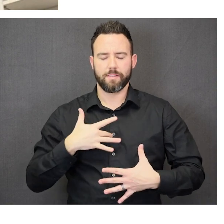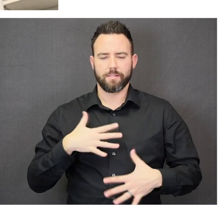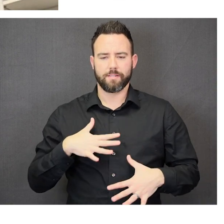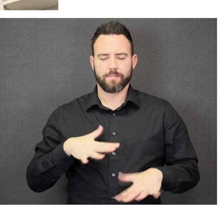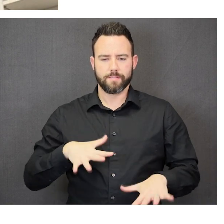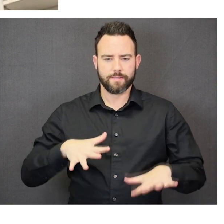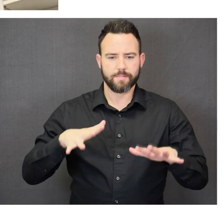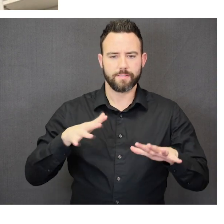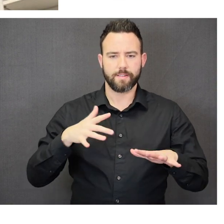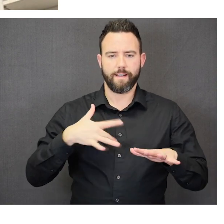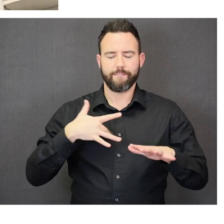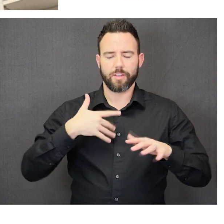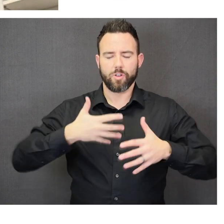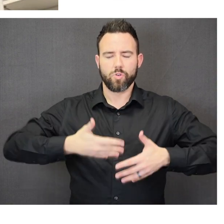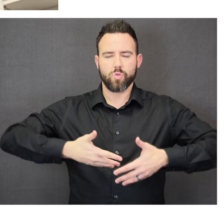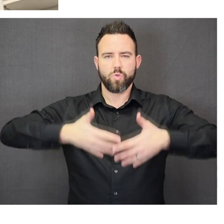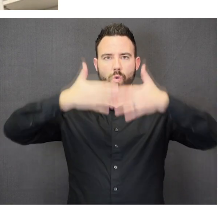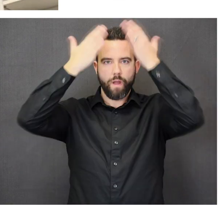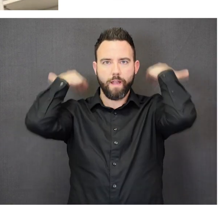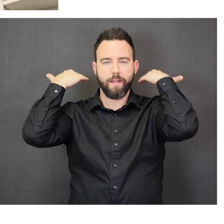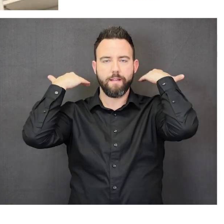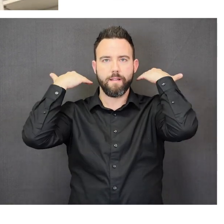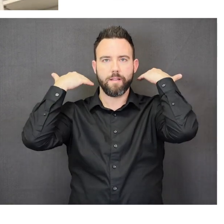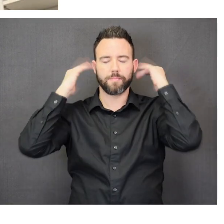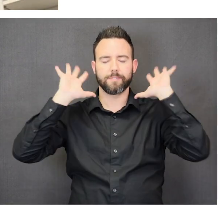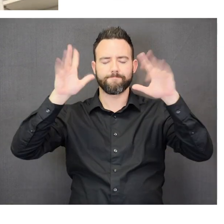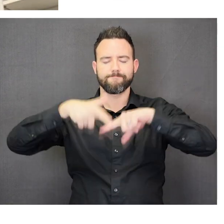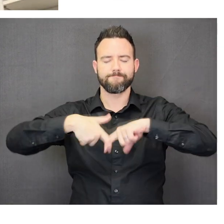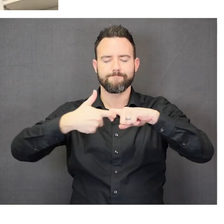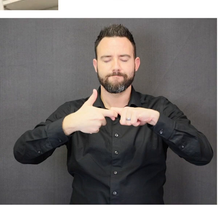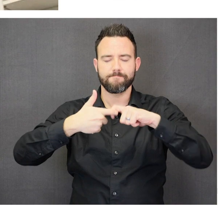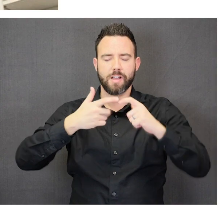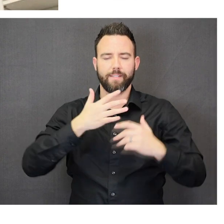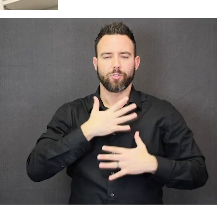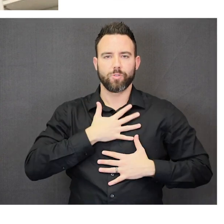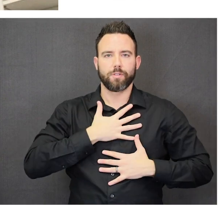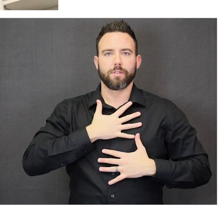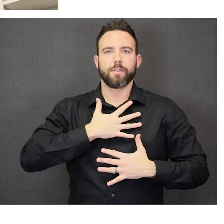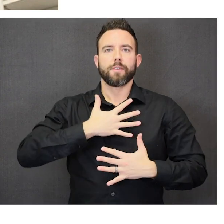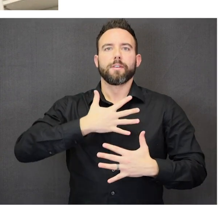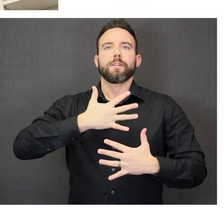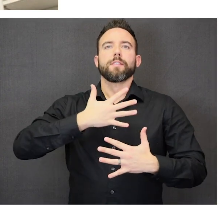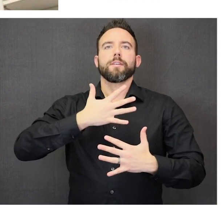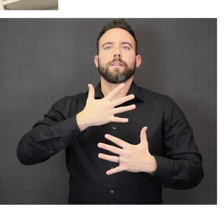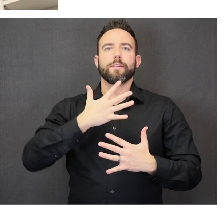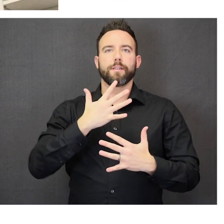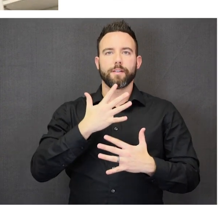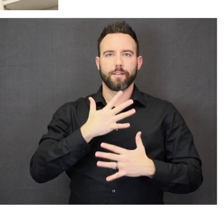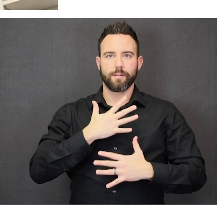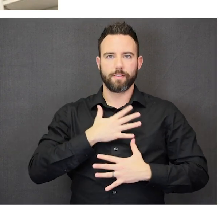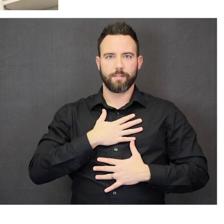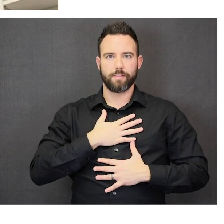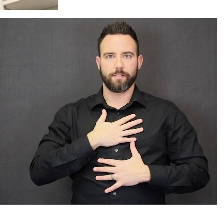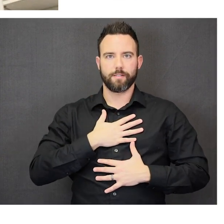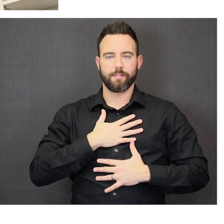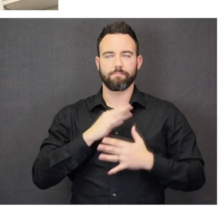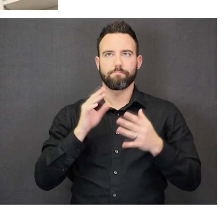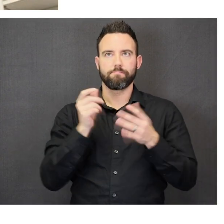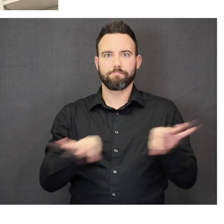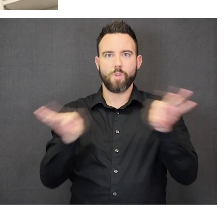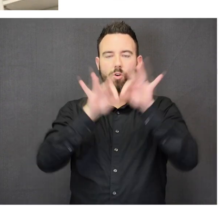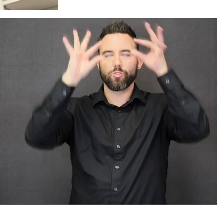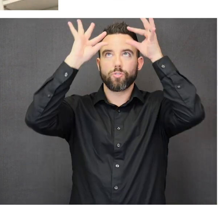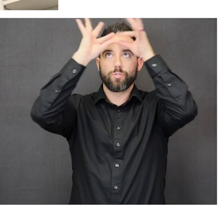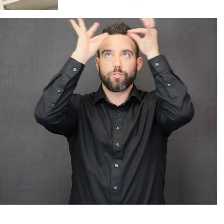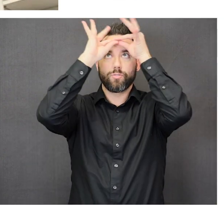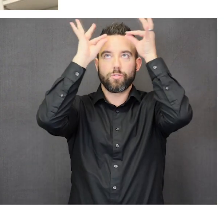a breath. And in that moment of the breath, I'm connecting to myself. I'm telling myself, in a sense, I got